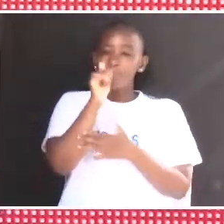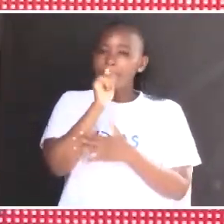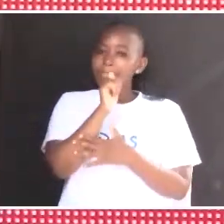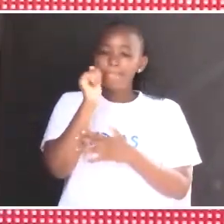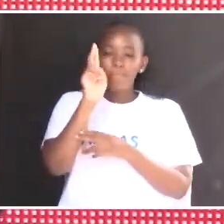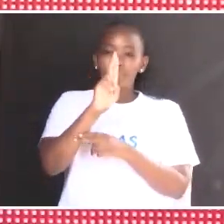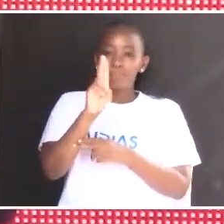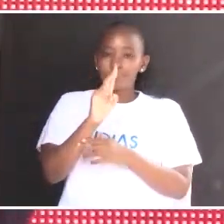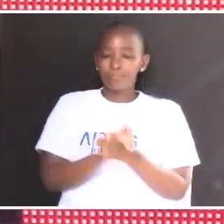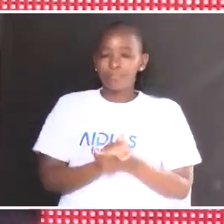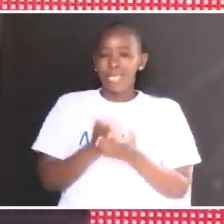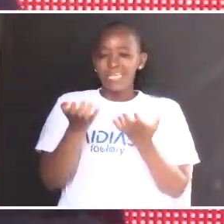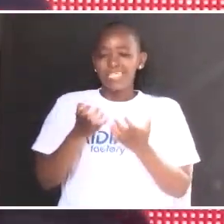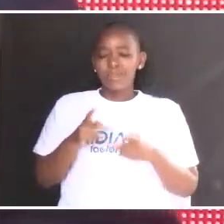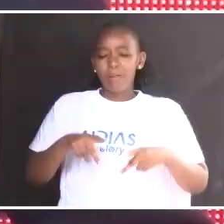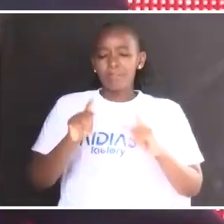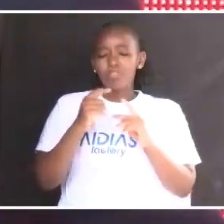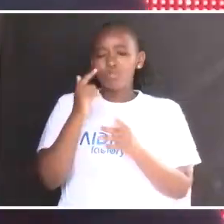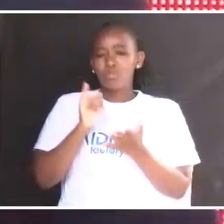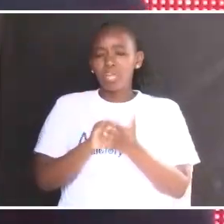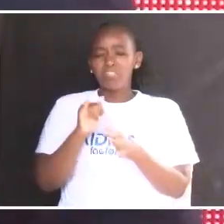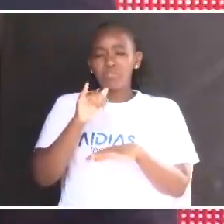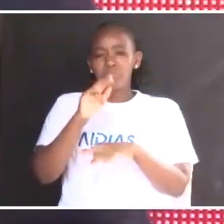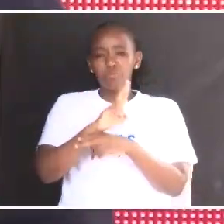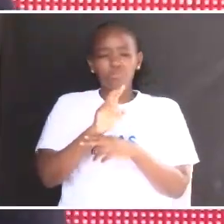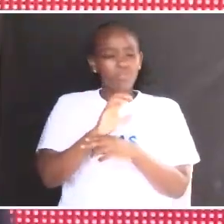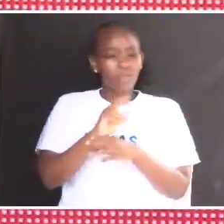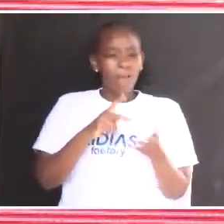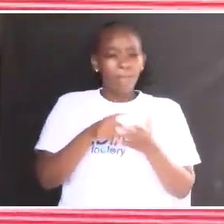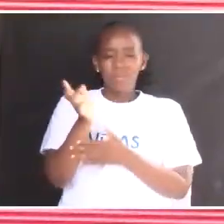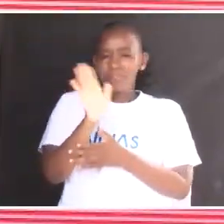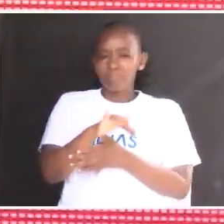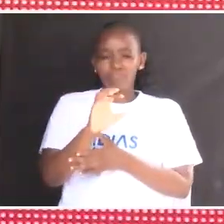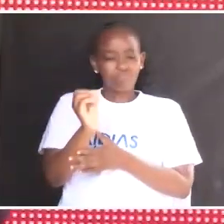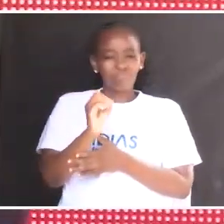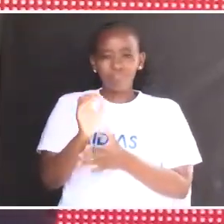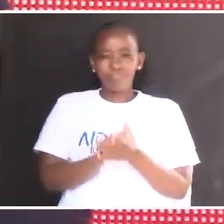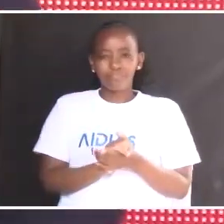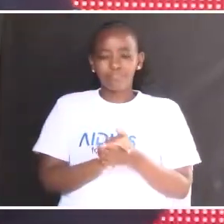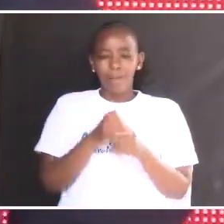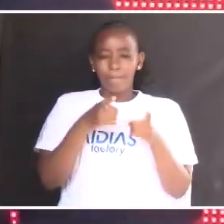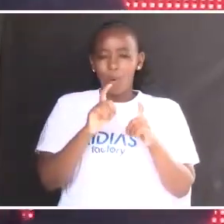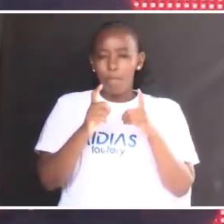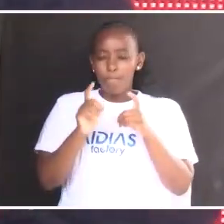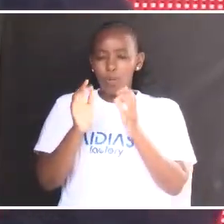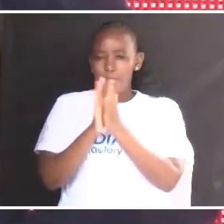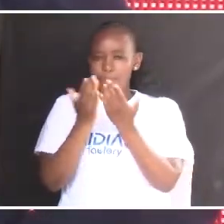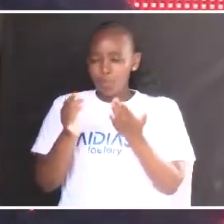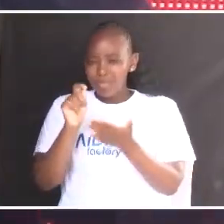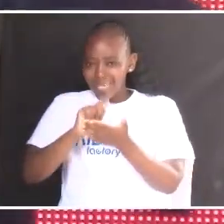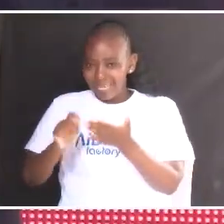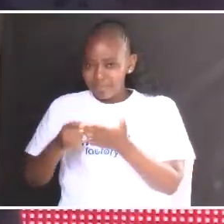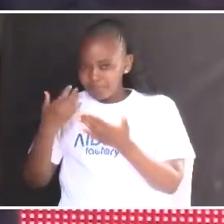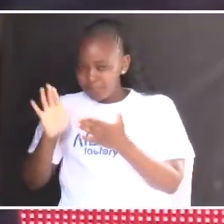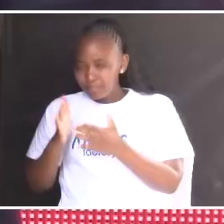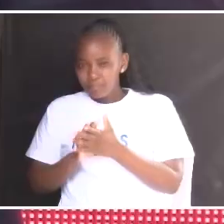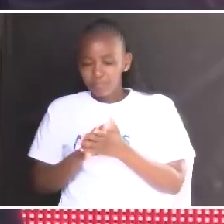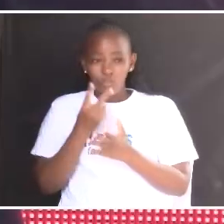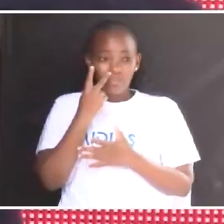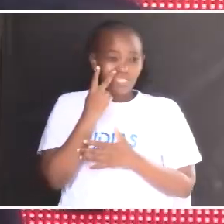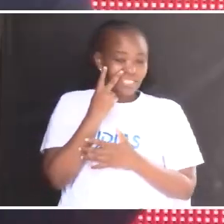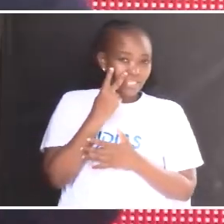use. I don't need your permission to do that. I don't need to pay you. Criticism, umeandika kitabu, umechukua hiyo kitabu, umeona watu